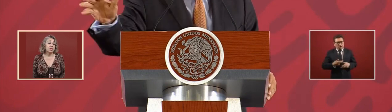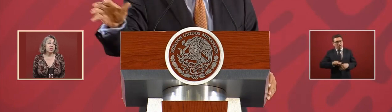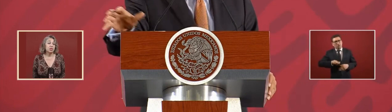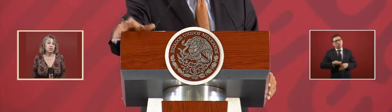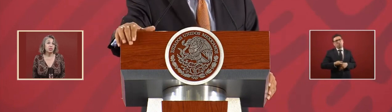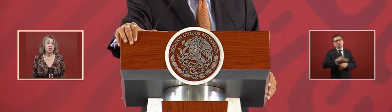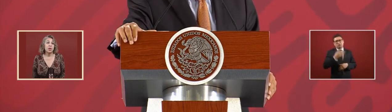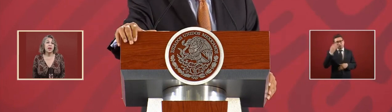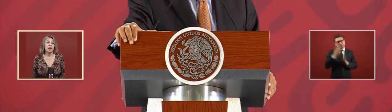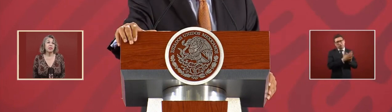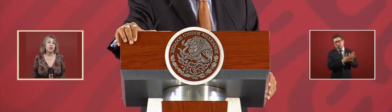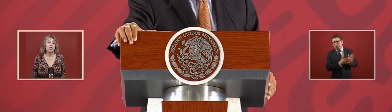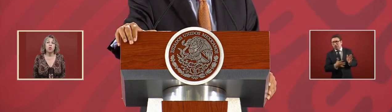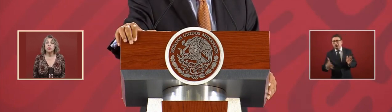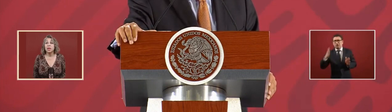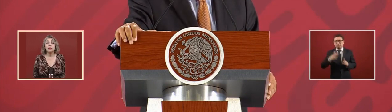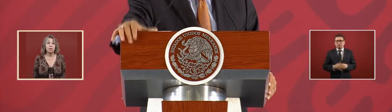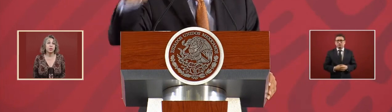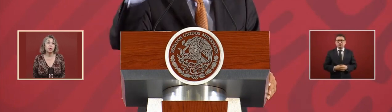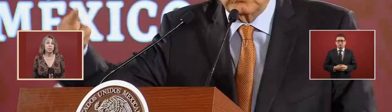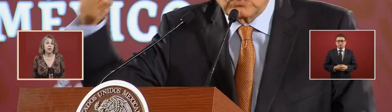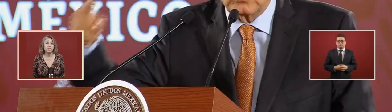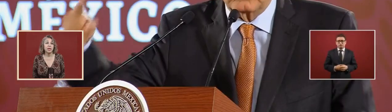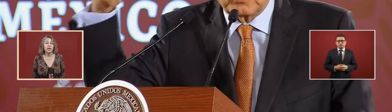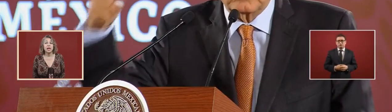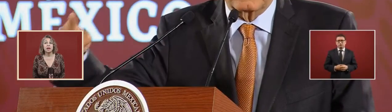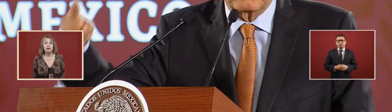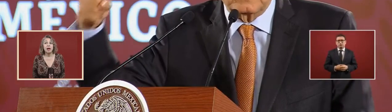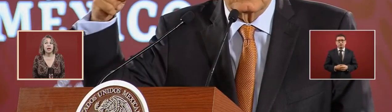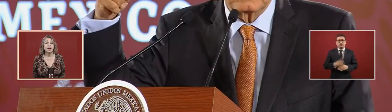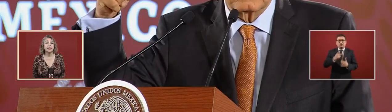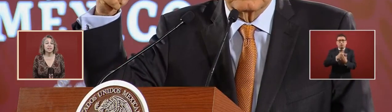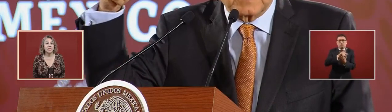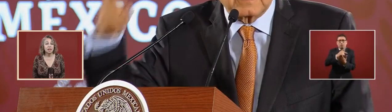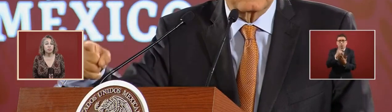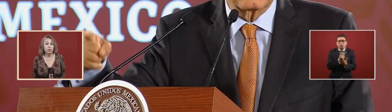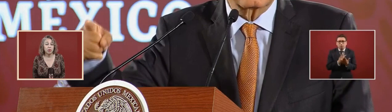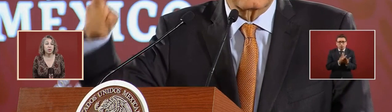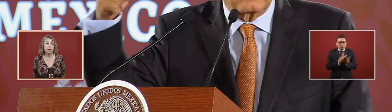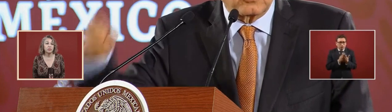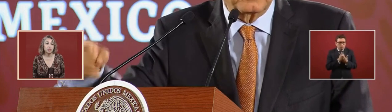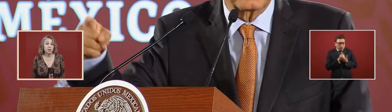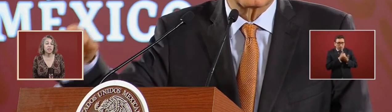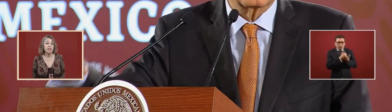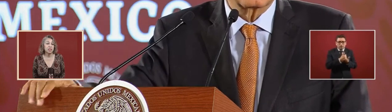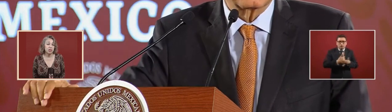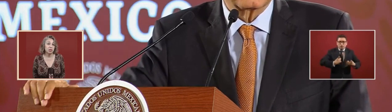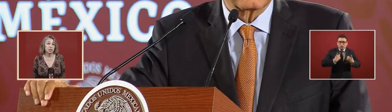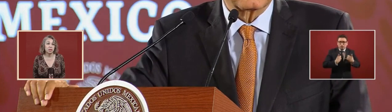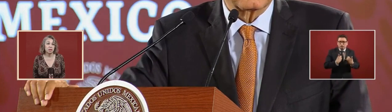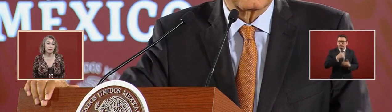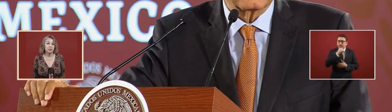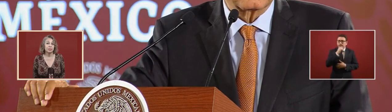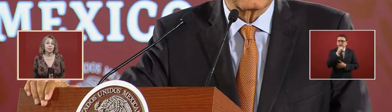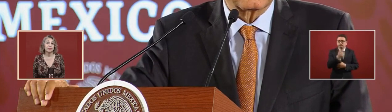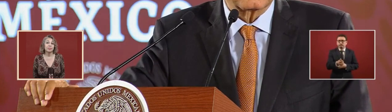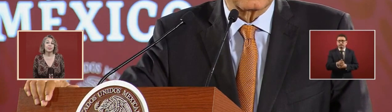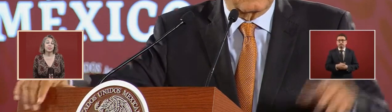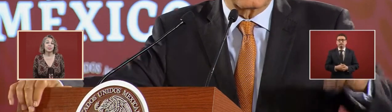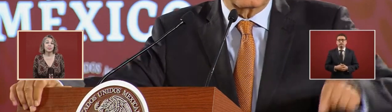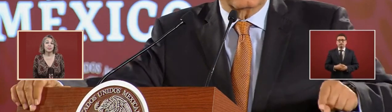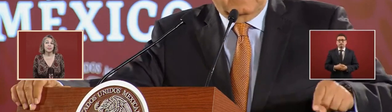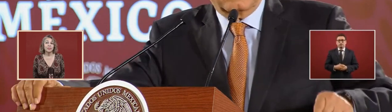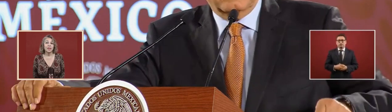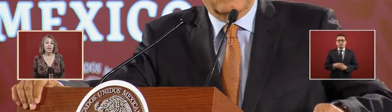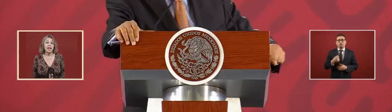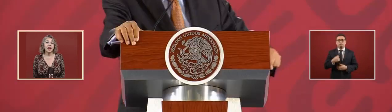todo el periodo neoliberal, during the whole neoliberal ningún period, solo programa not a single program a to attend to youth. Te